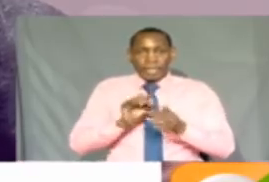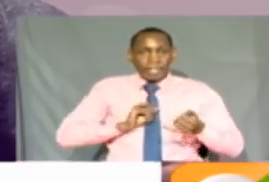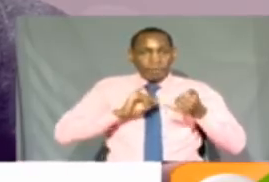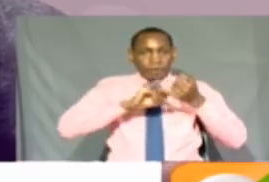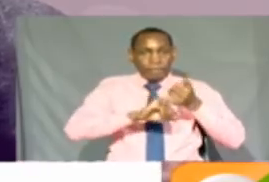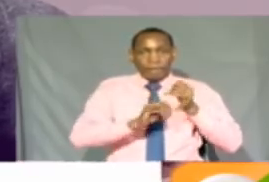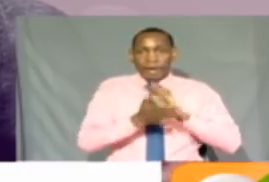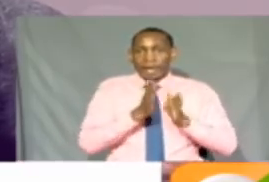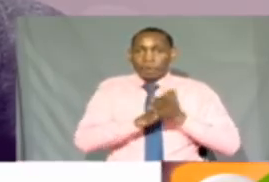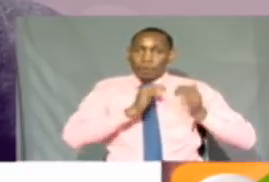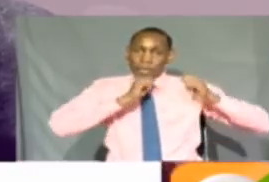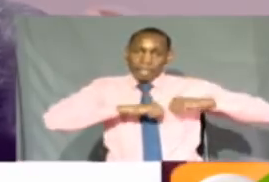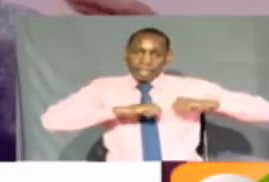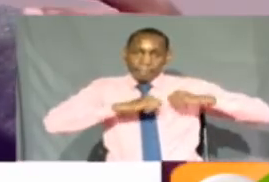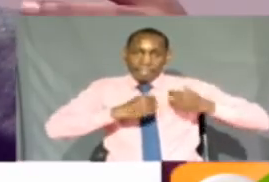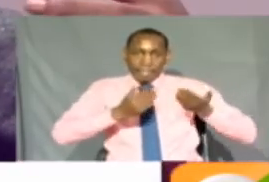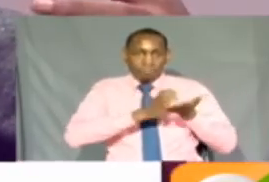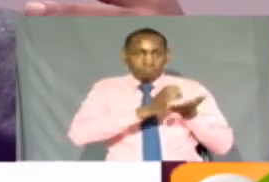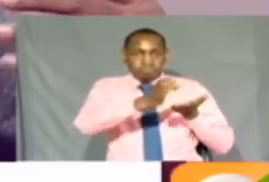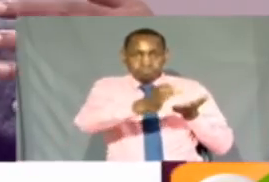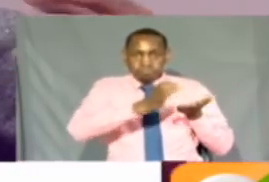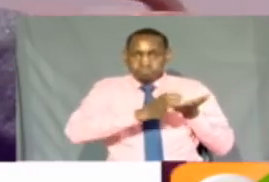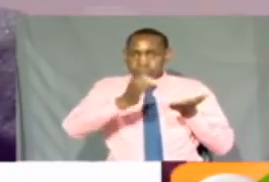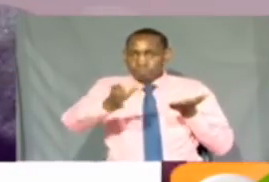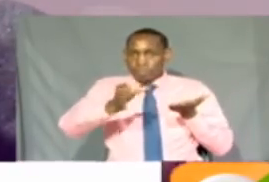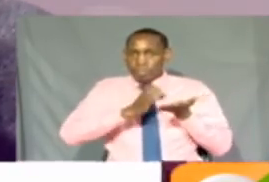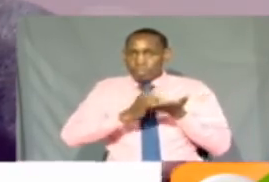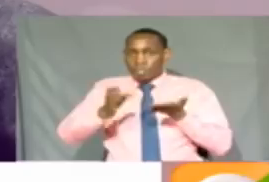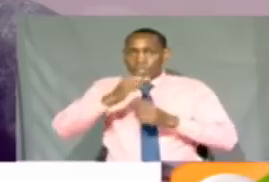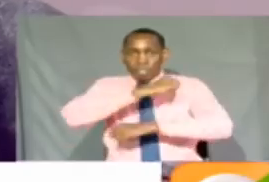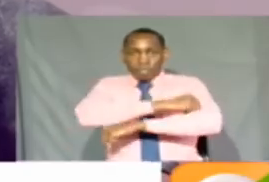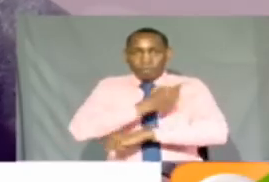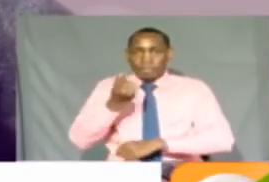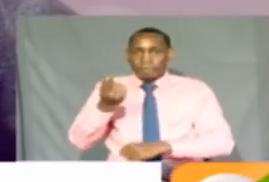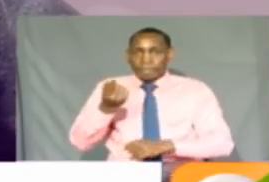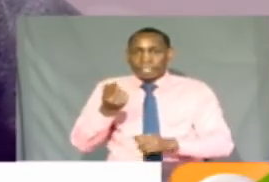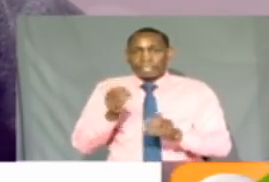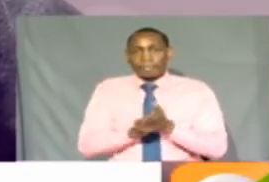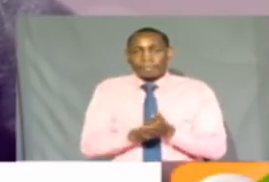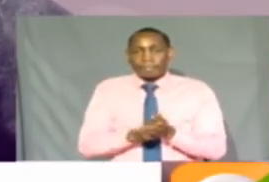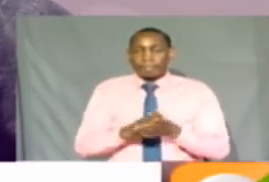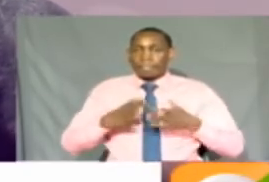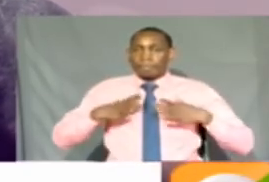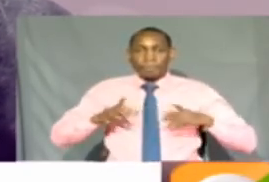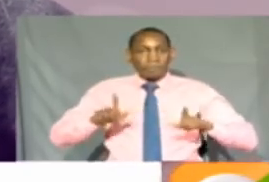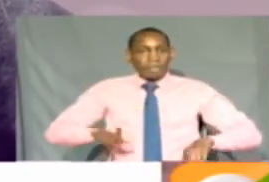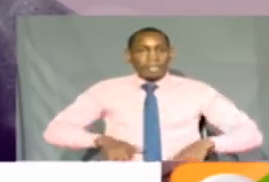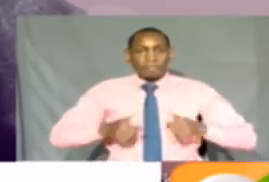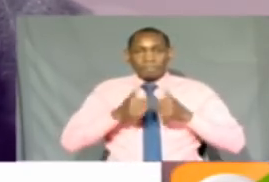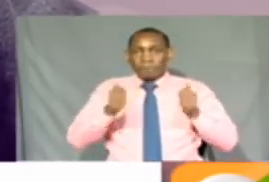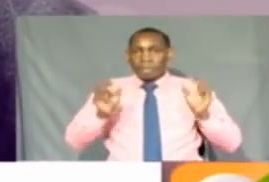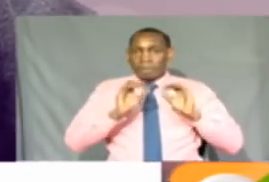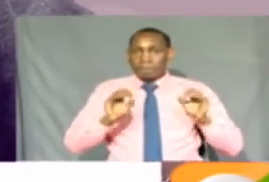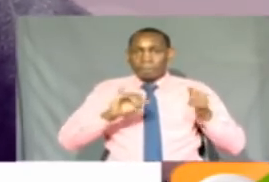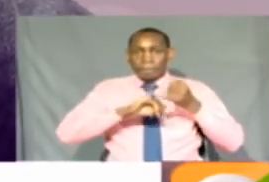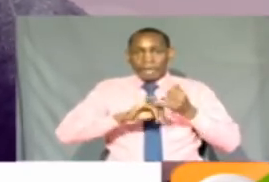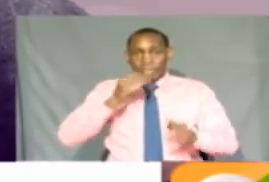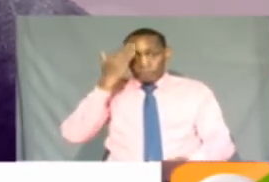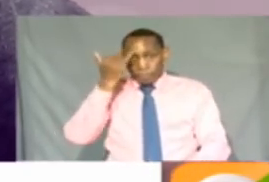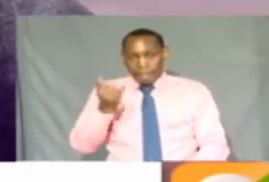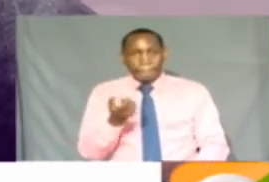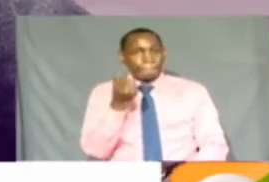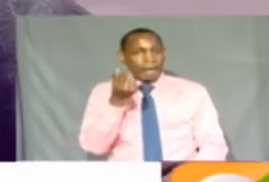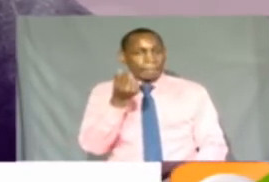lack of agreement on how to distribute school fees and rent and all these. People are miserable in their marriages because of finances.